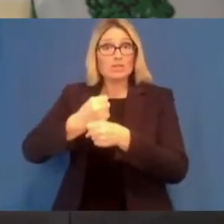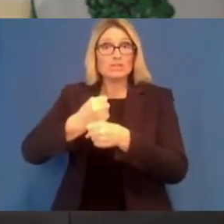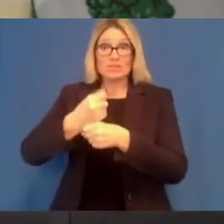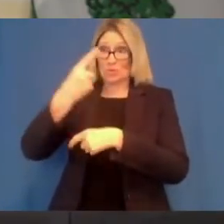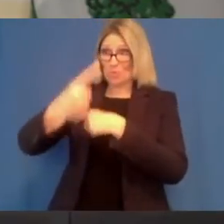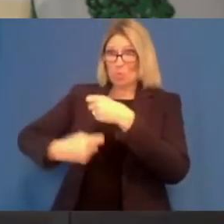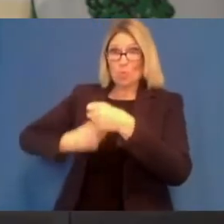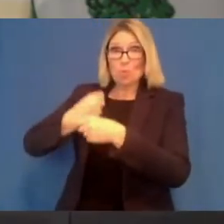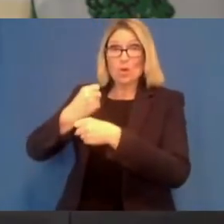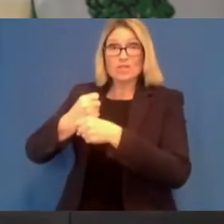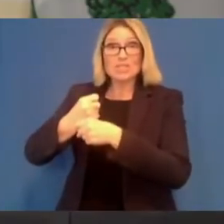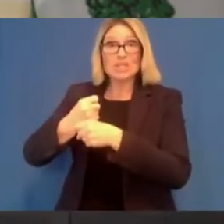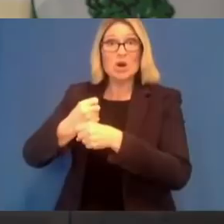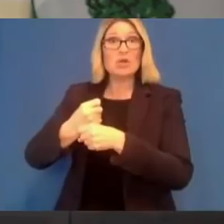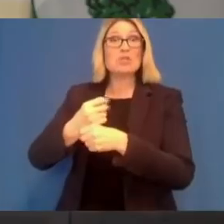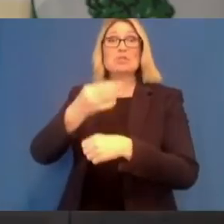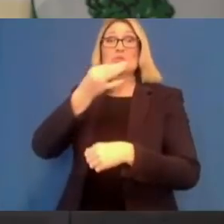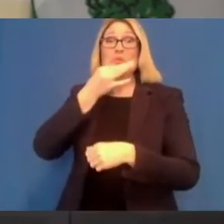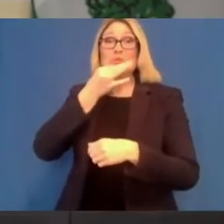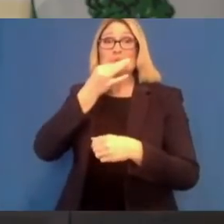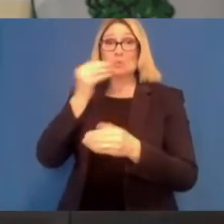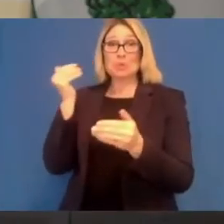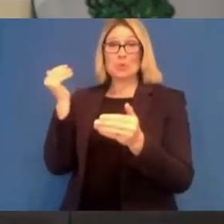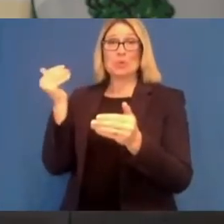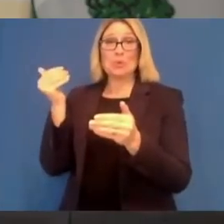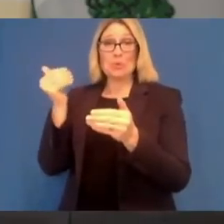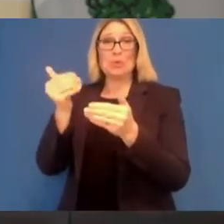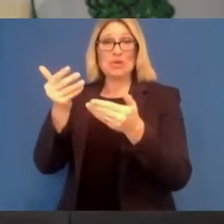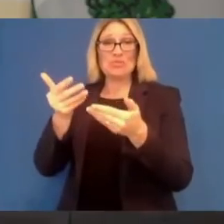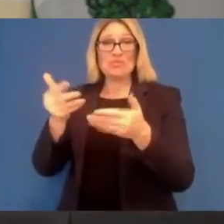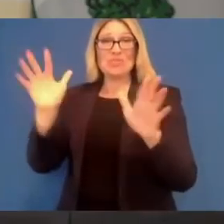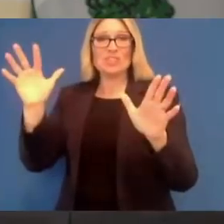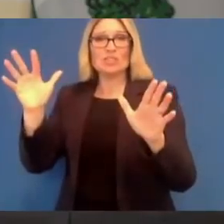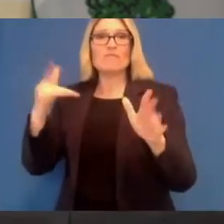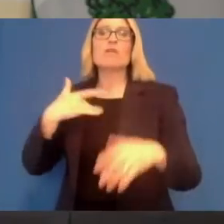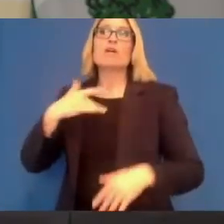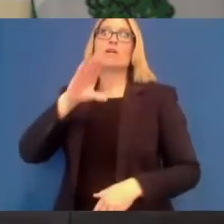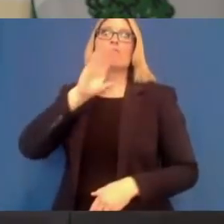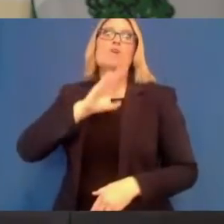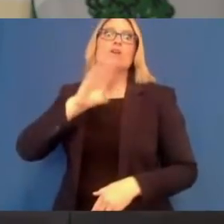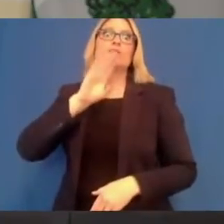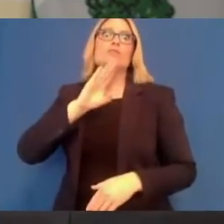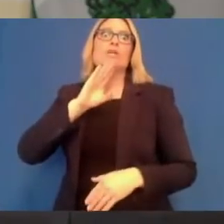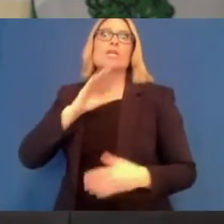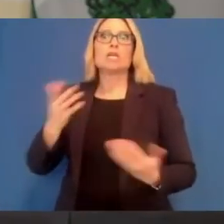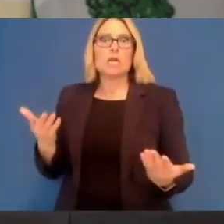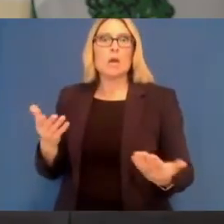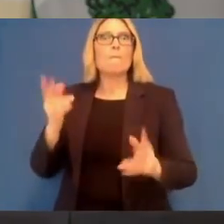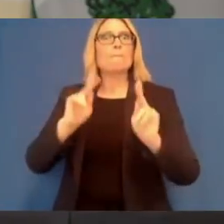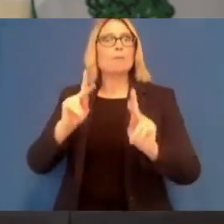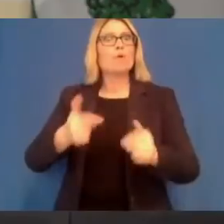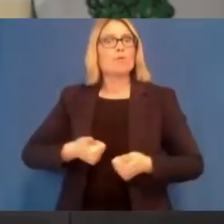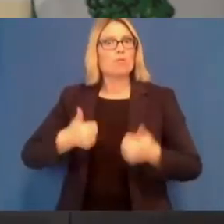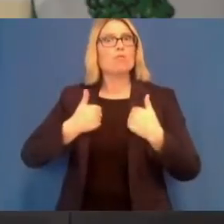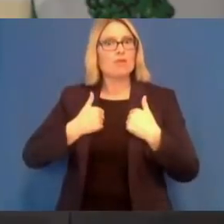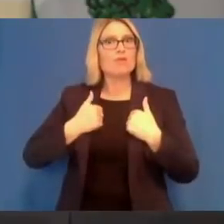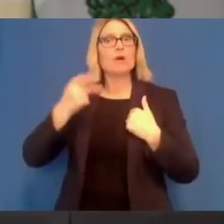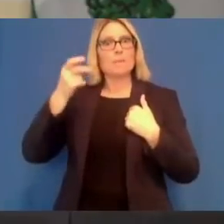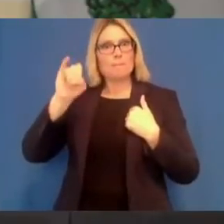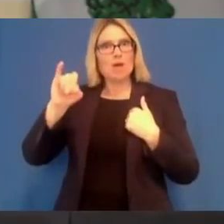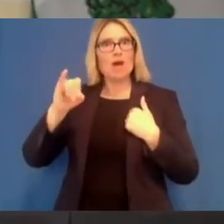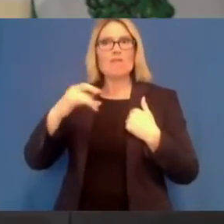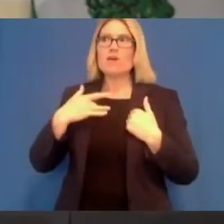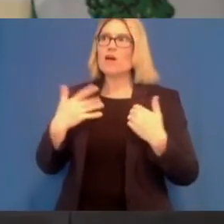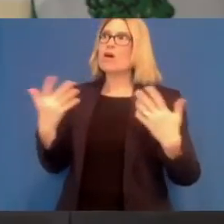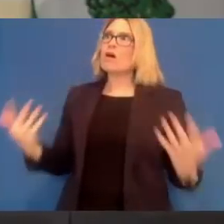being able to see the finish line, it's frustrating sometimes to hear that. I know it frustrates Islanders certainly to hear that.